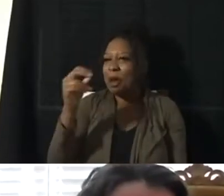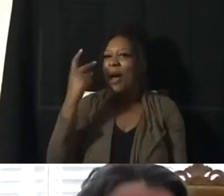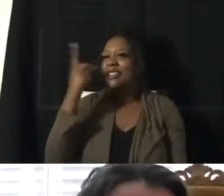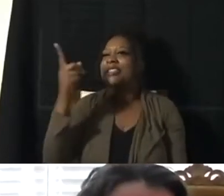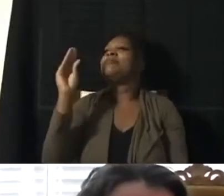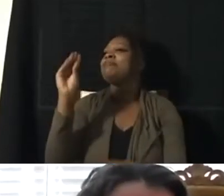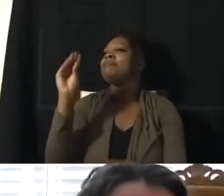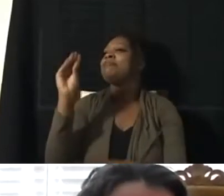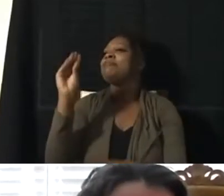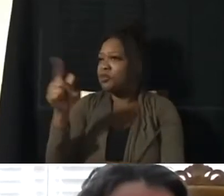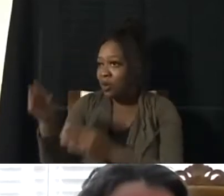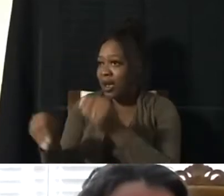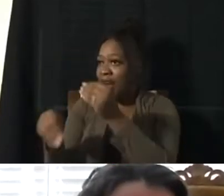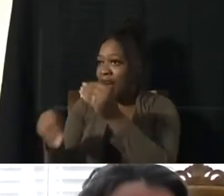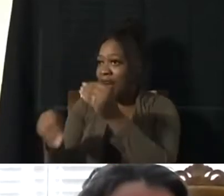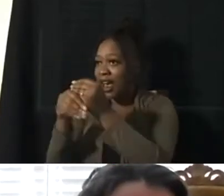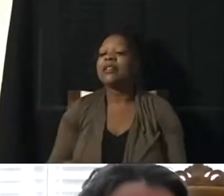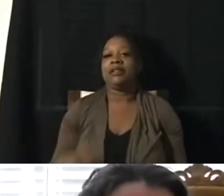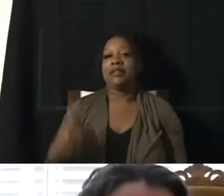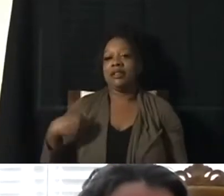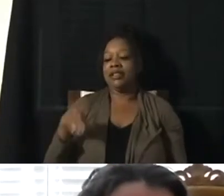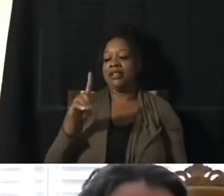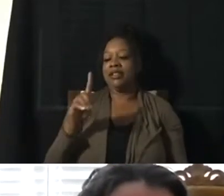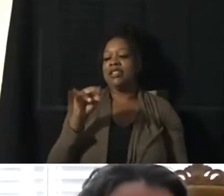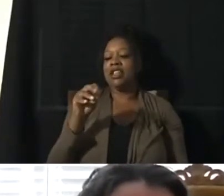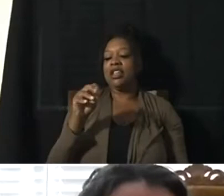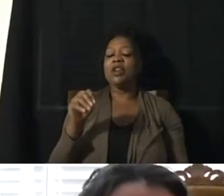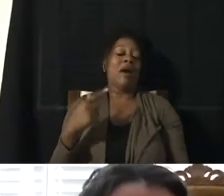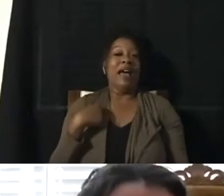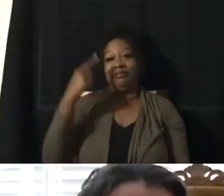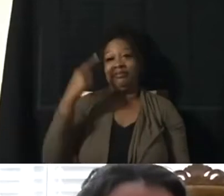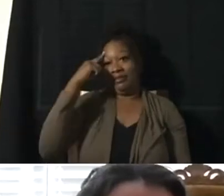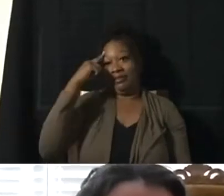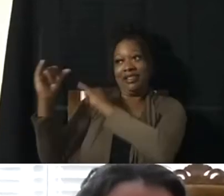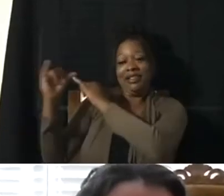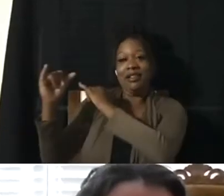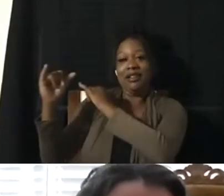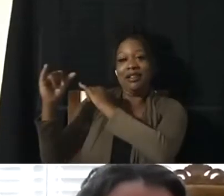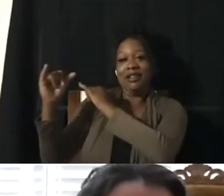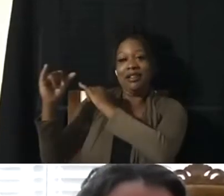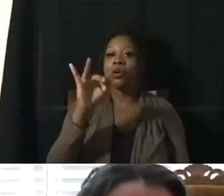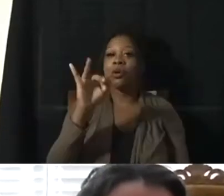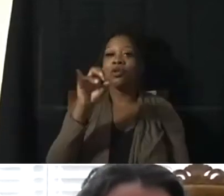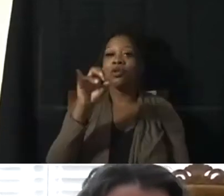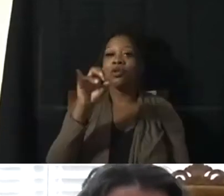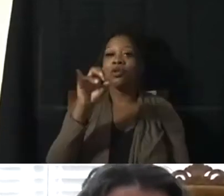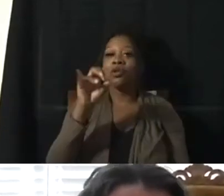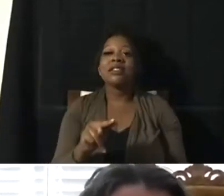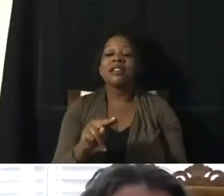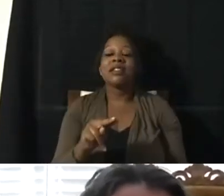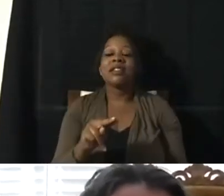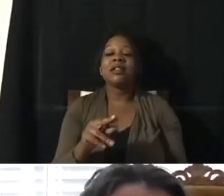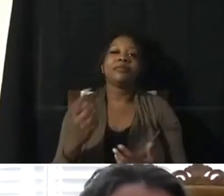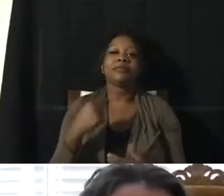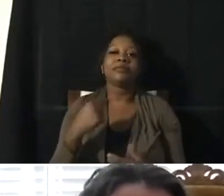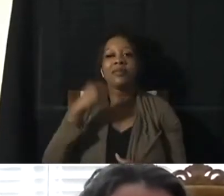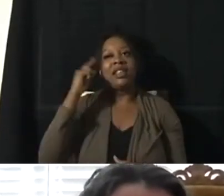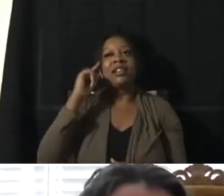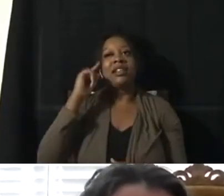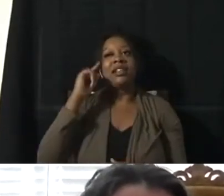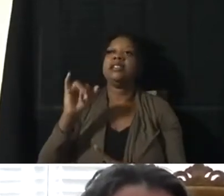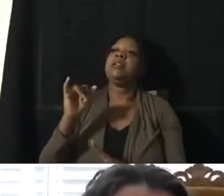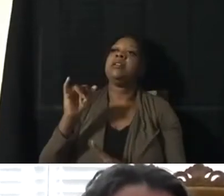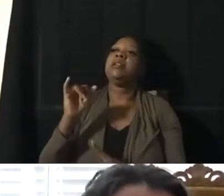think I'm in the same boat as Kristen. It's like, and I think that just kind of speaks to the importance of diversity in a